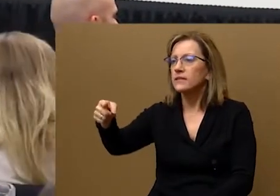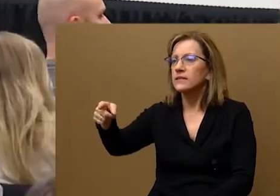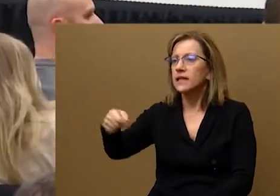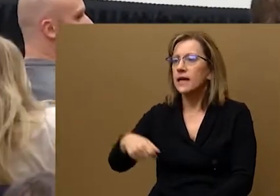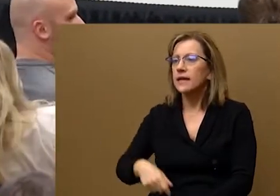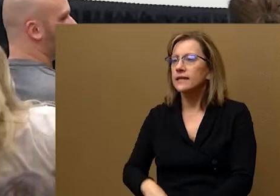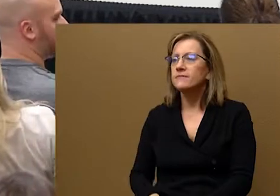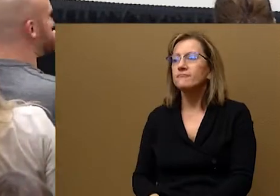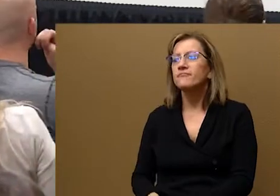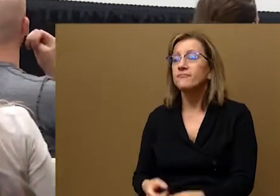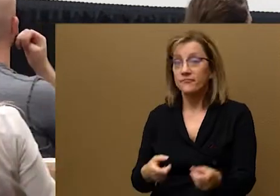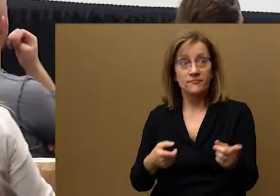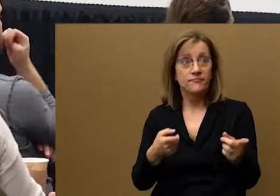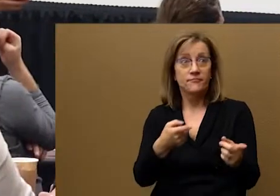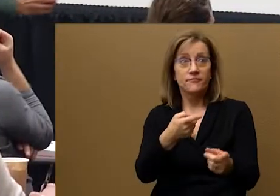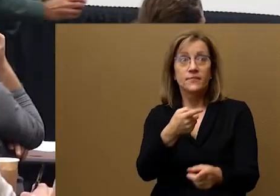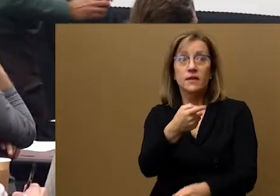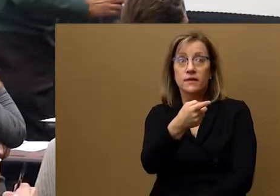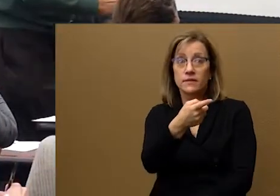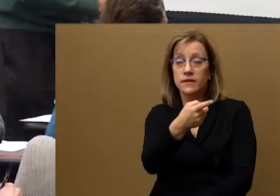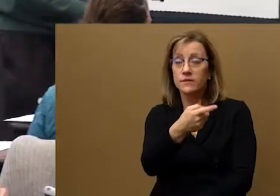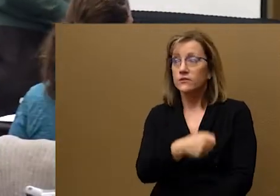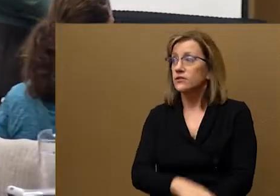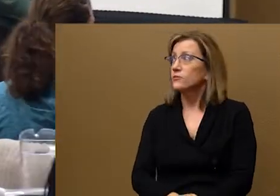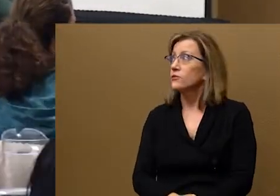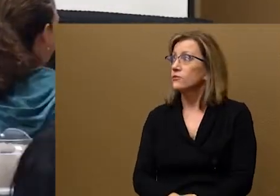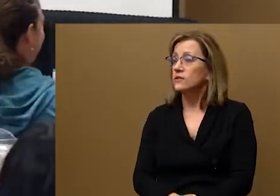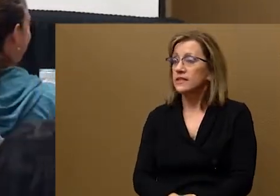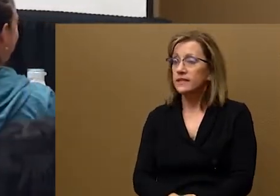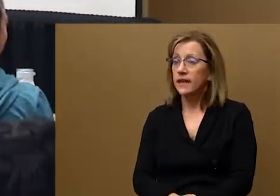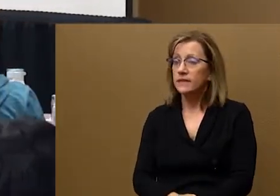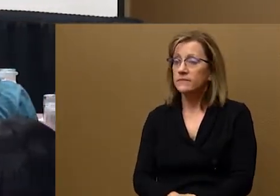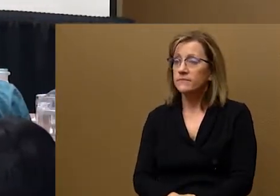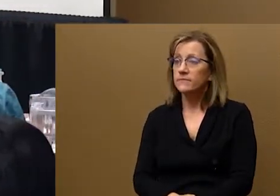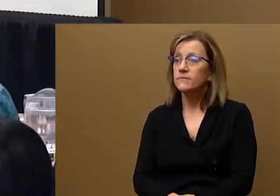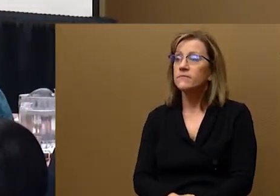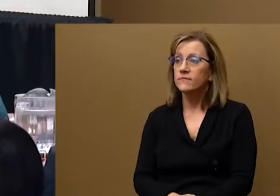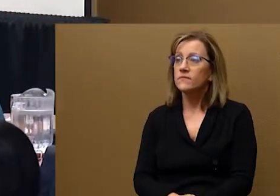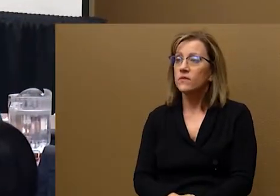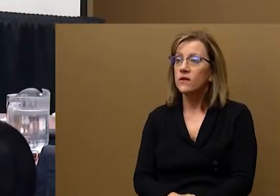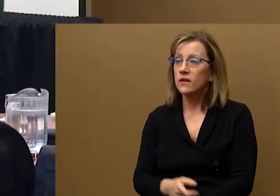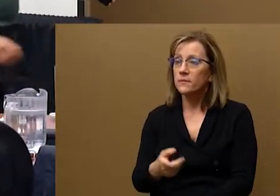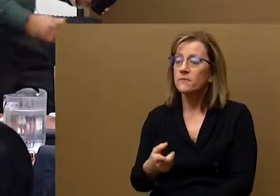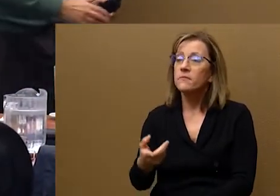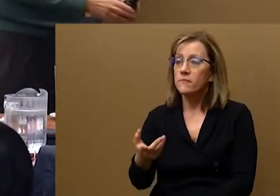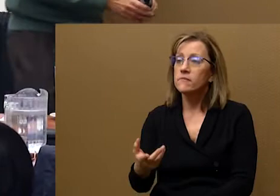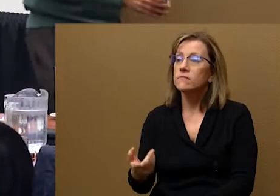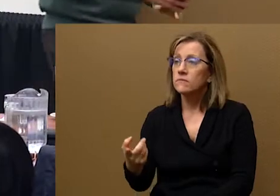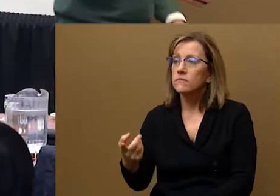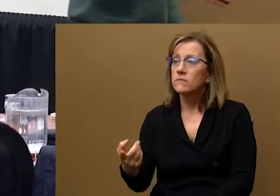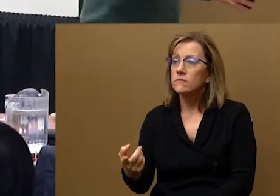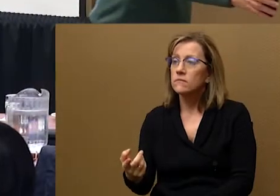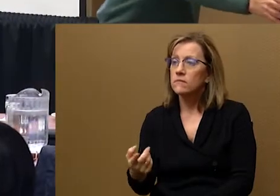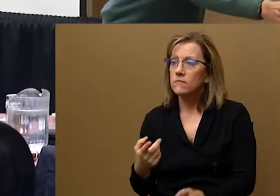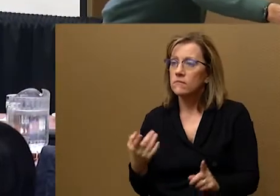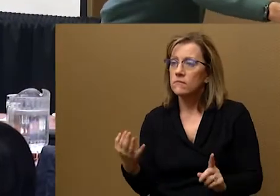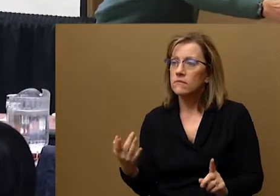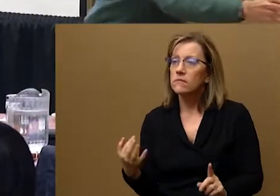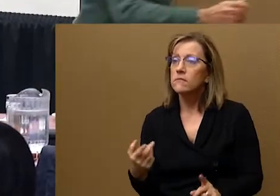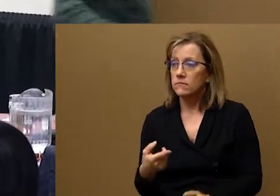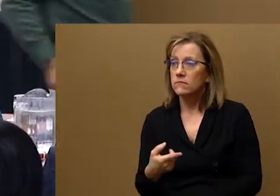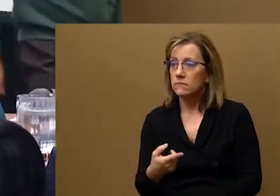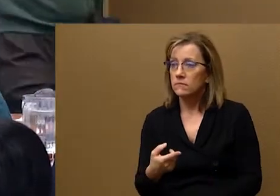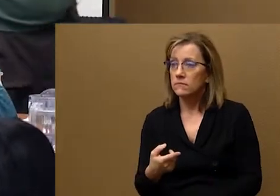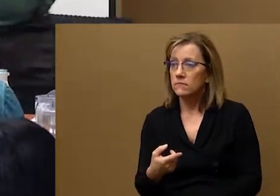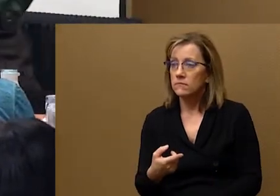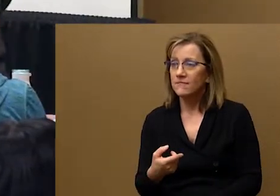Oh, we're going to sign. Okay, hold on. I'm going to sign. Do you need this? Yeah, the Yes. interpreter will make that. Okay.